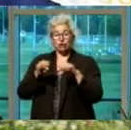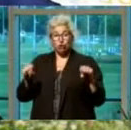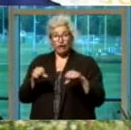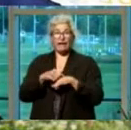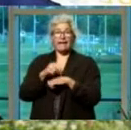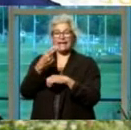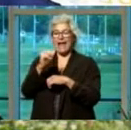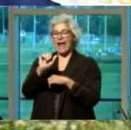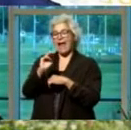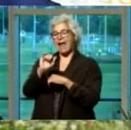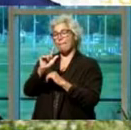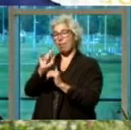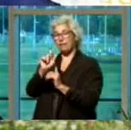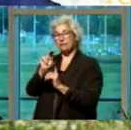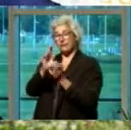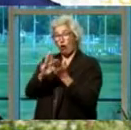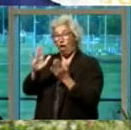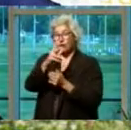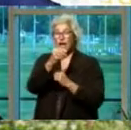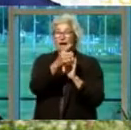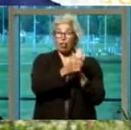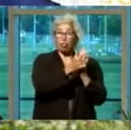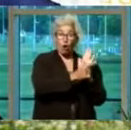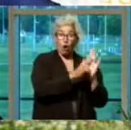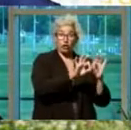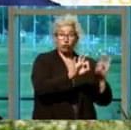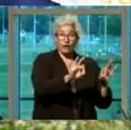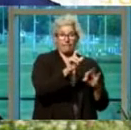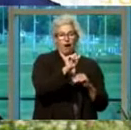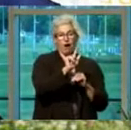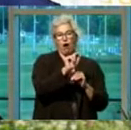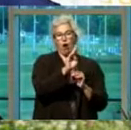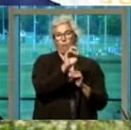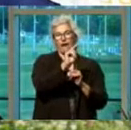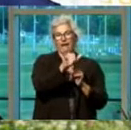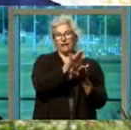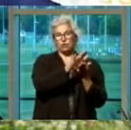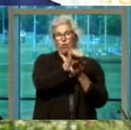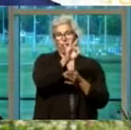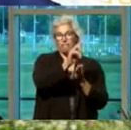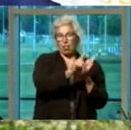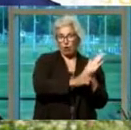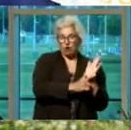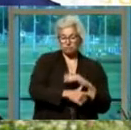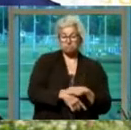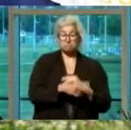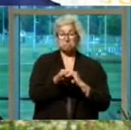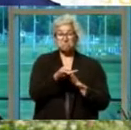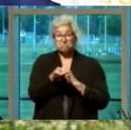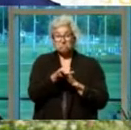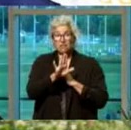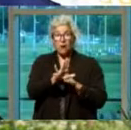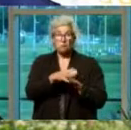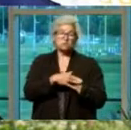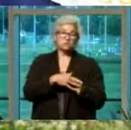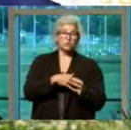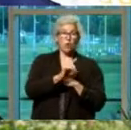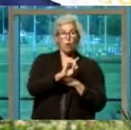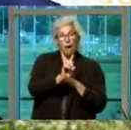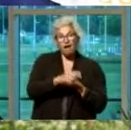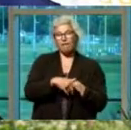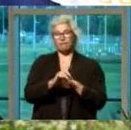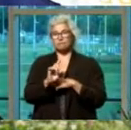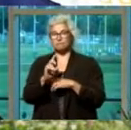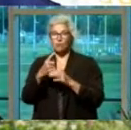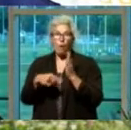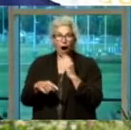Hamilton College and a law degree from the Albany School of Law. Those cover the what and the where and the when,